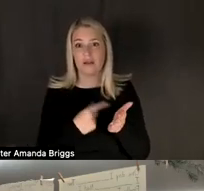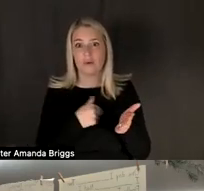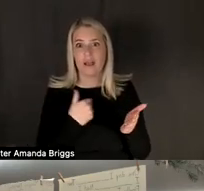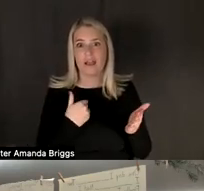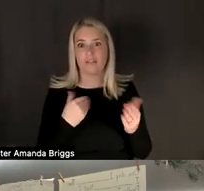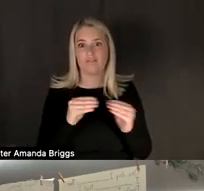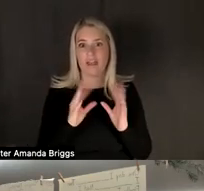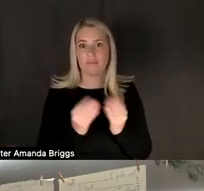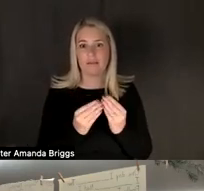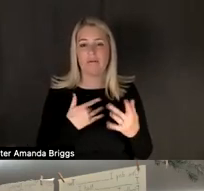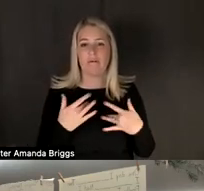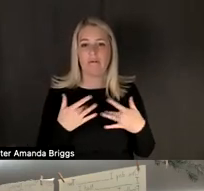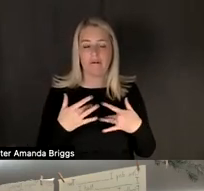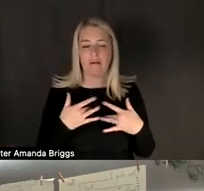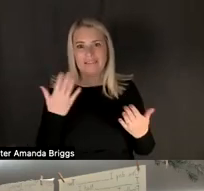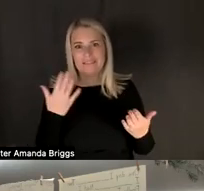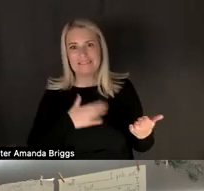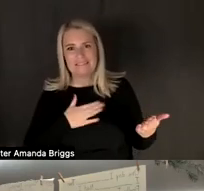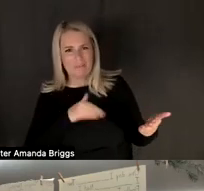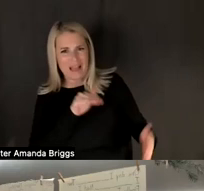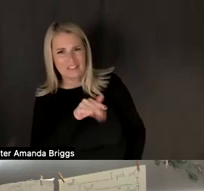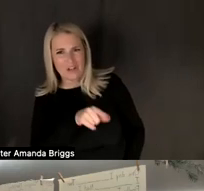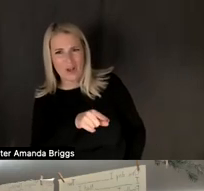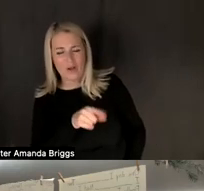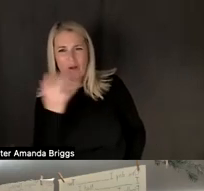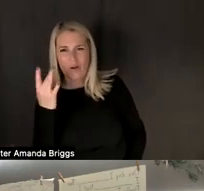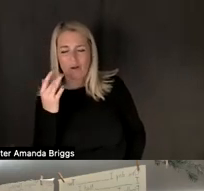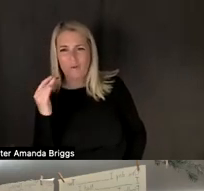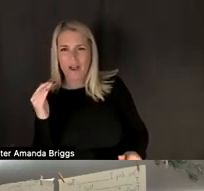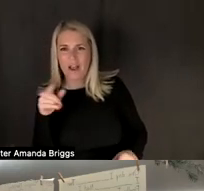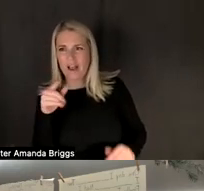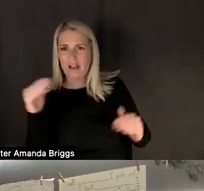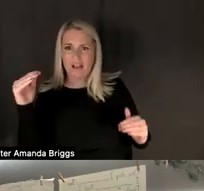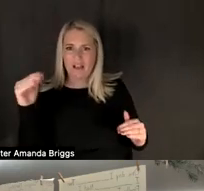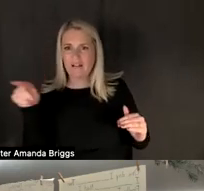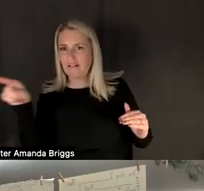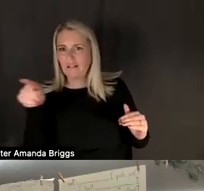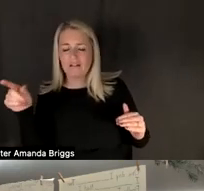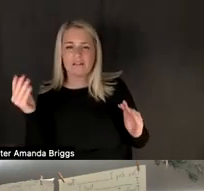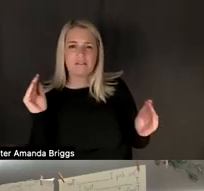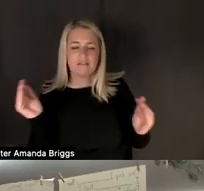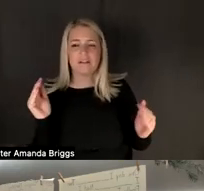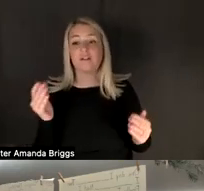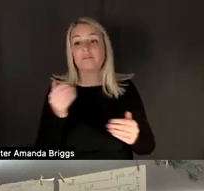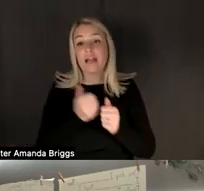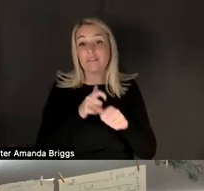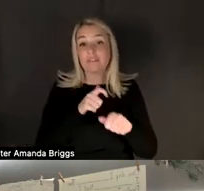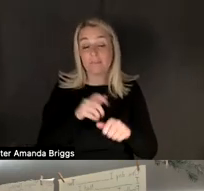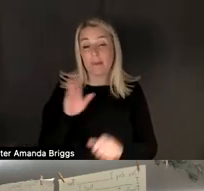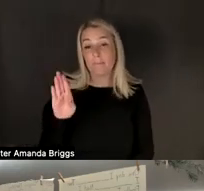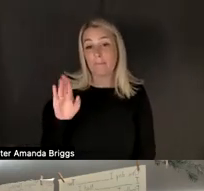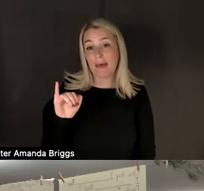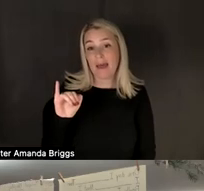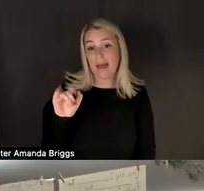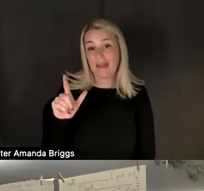about why their child isn't performing like the neighbor, right? So just remember, when they're becoming biliterate, it takes a little bit longer